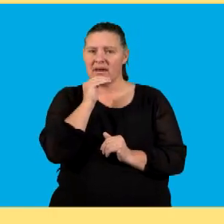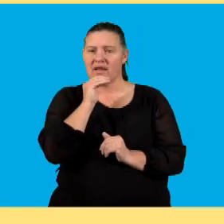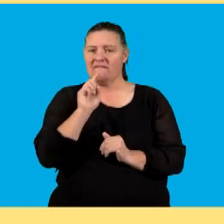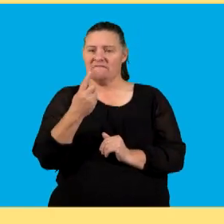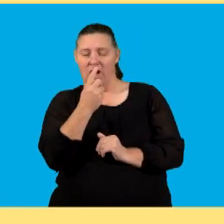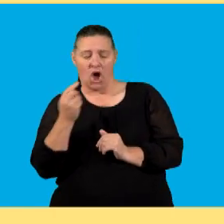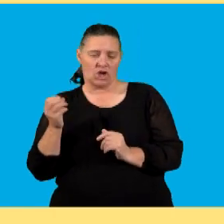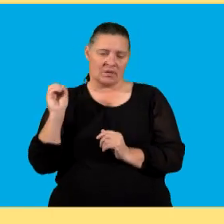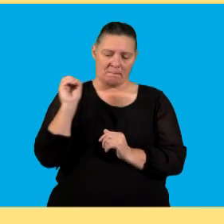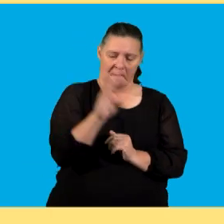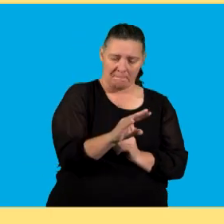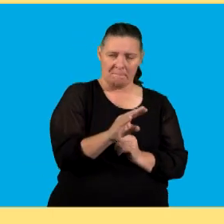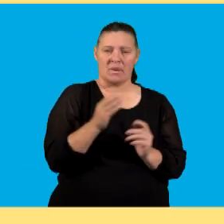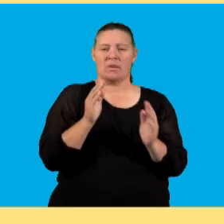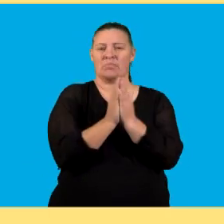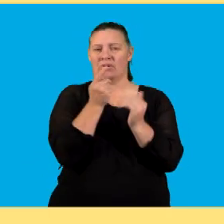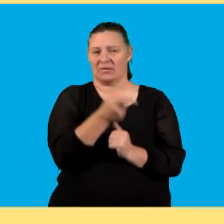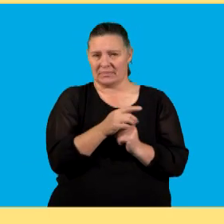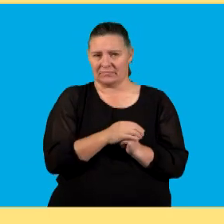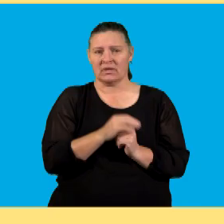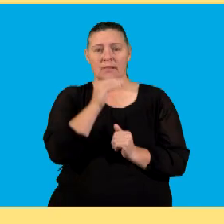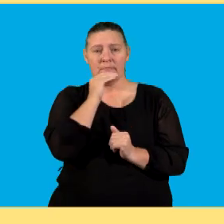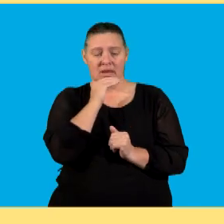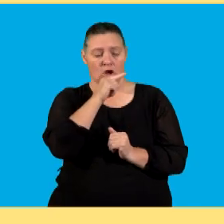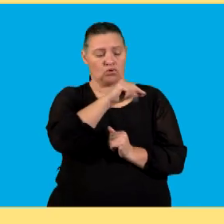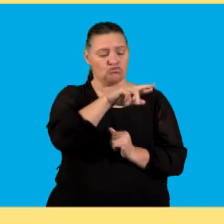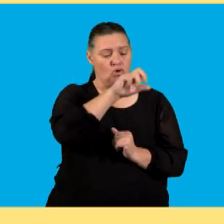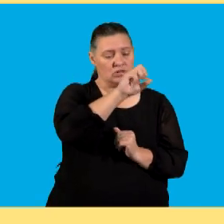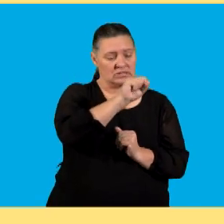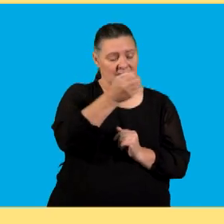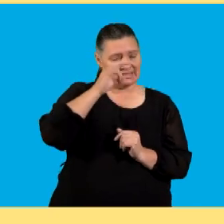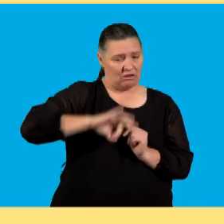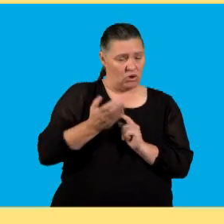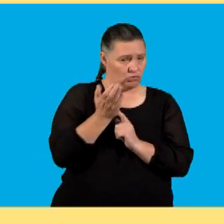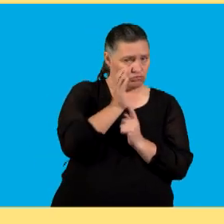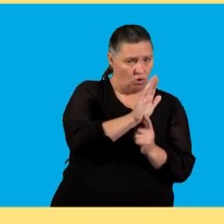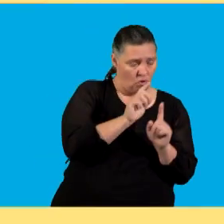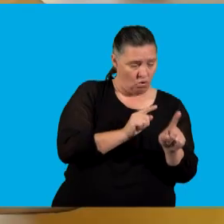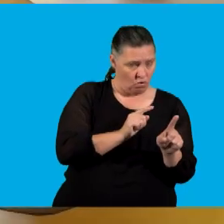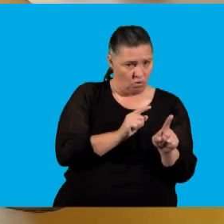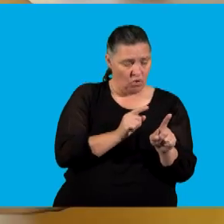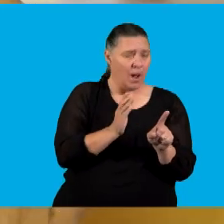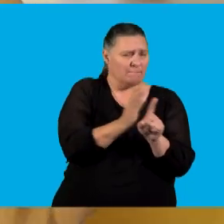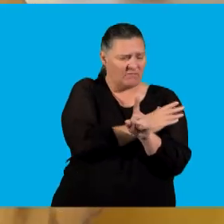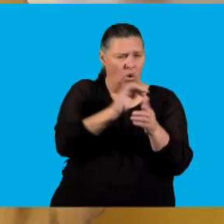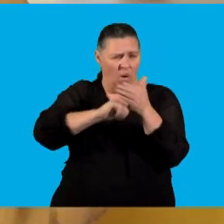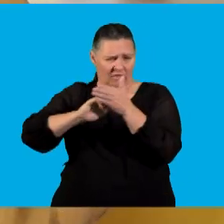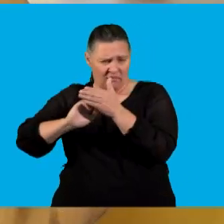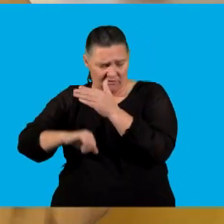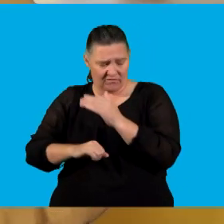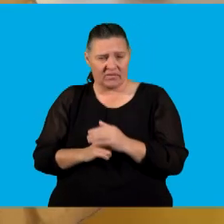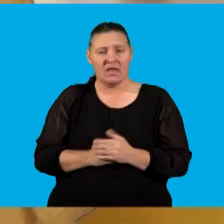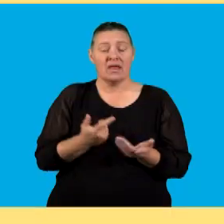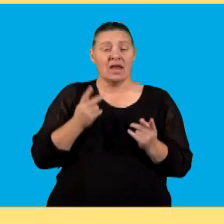first entry. It reflects the gross salary, that is the amount before any